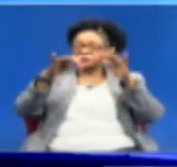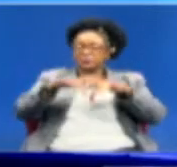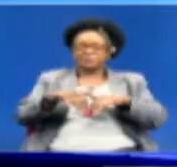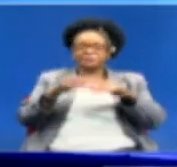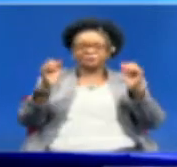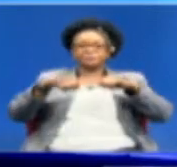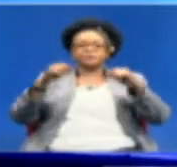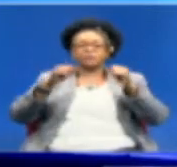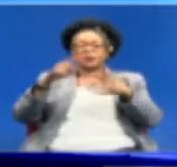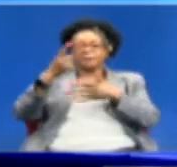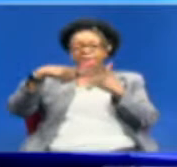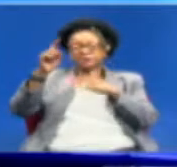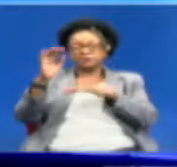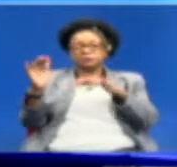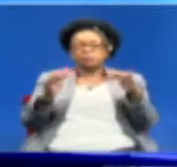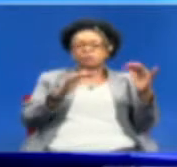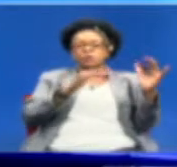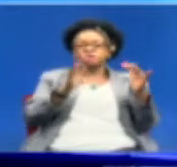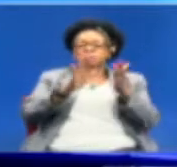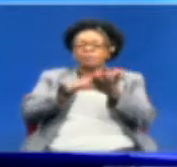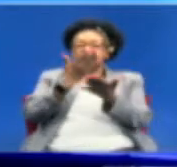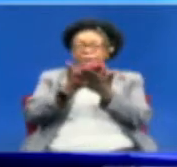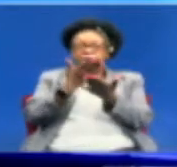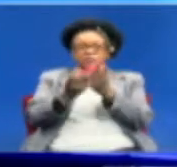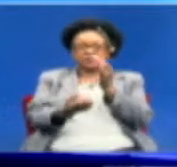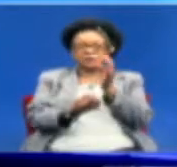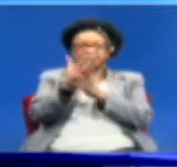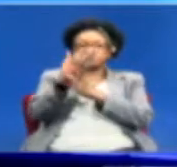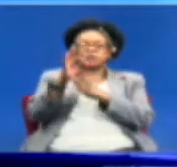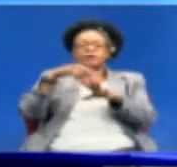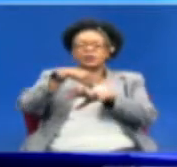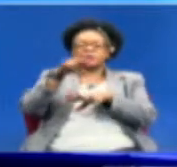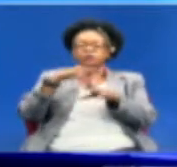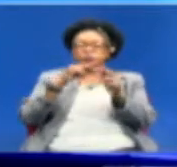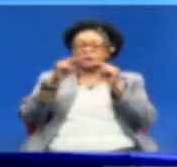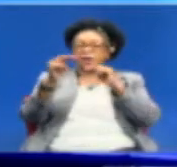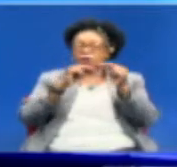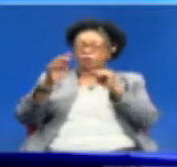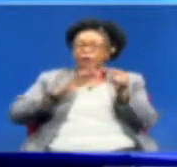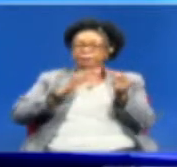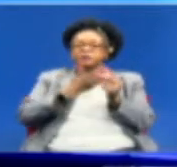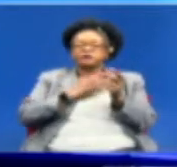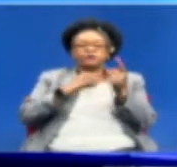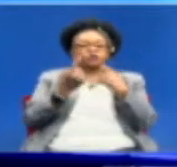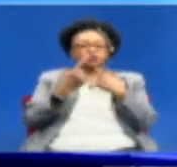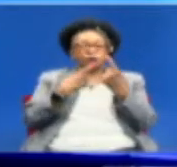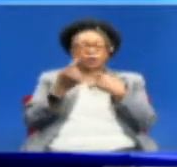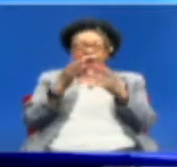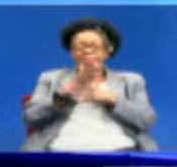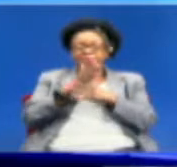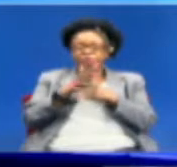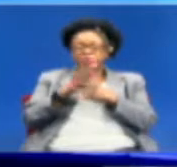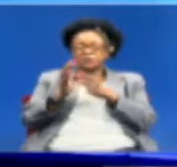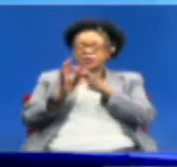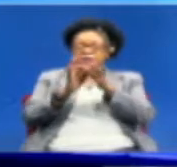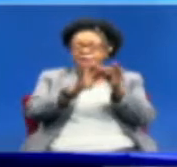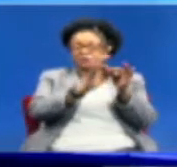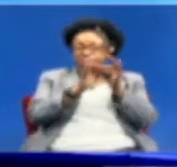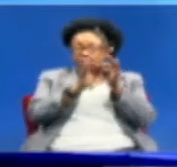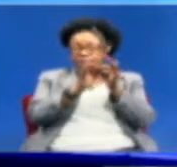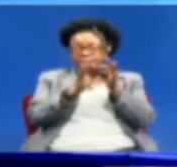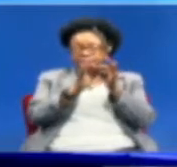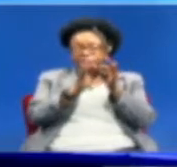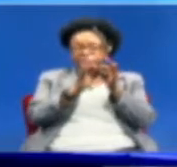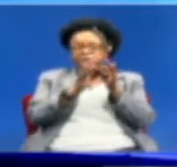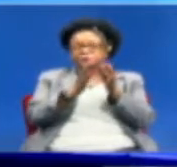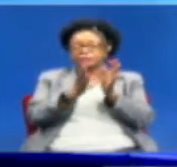unanimously passed a motion proposing the establishment of the National Dialogue Committee for talks between the Azimio la Umoja One Kenya